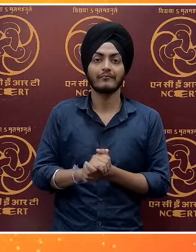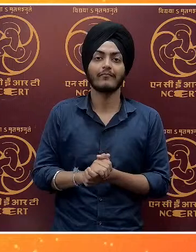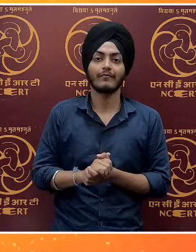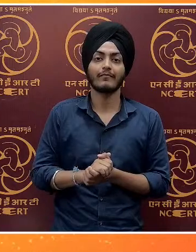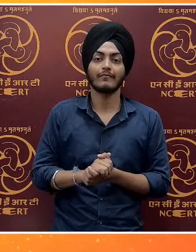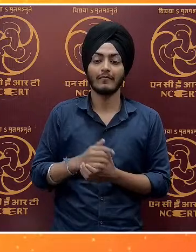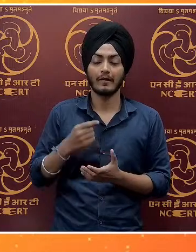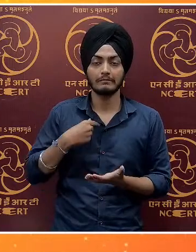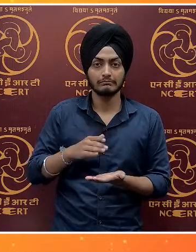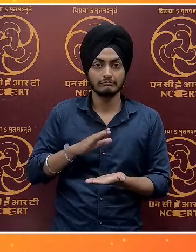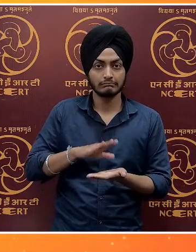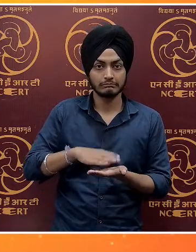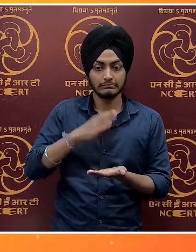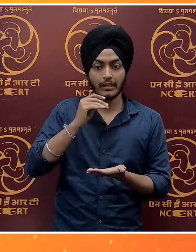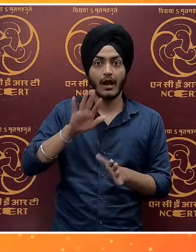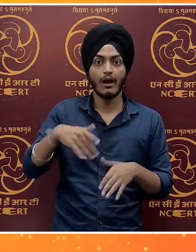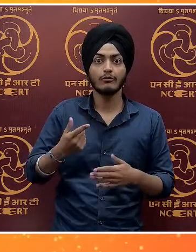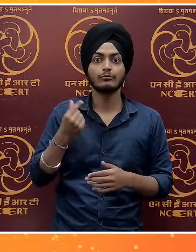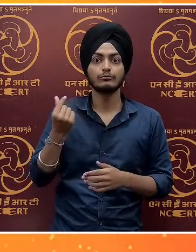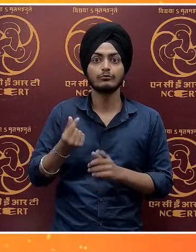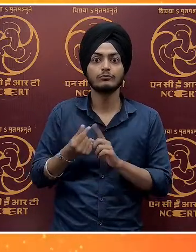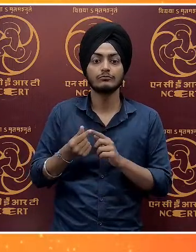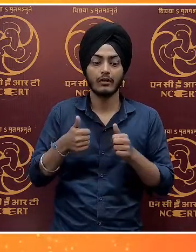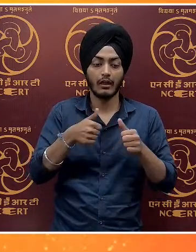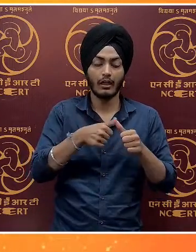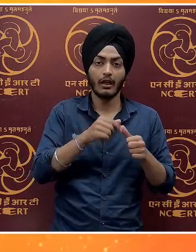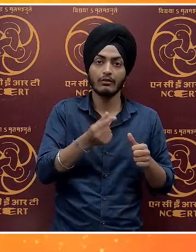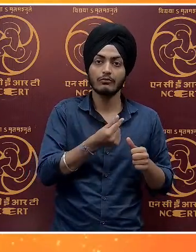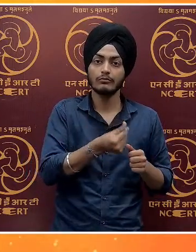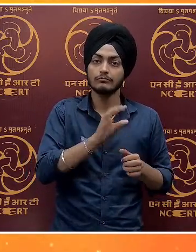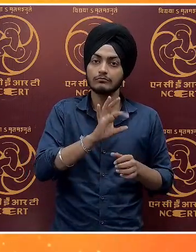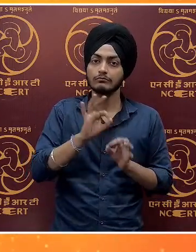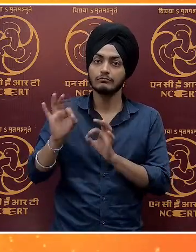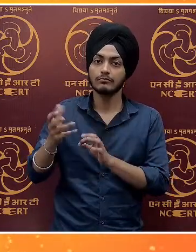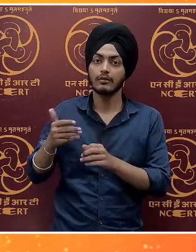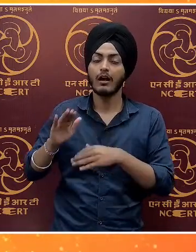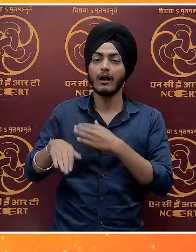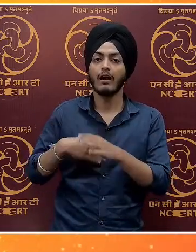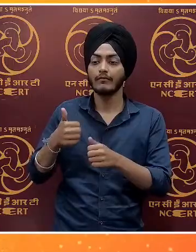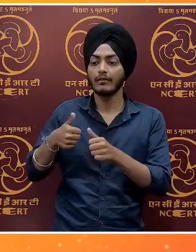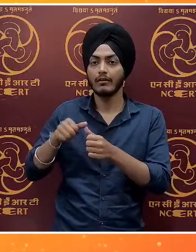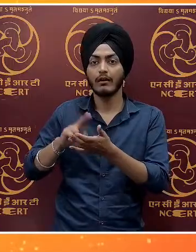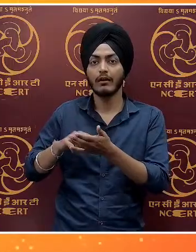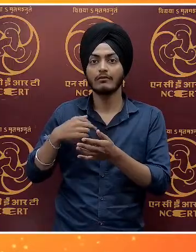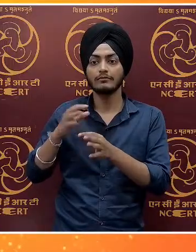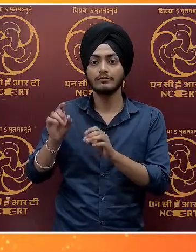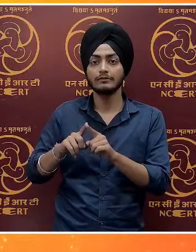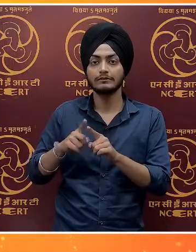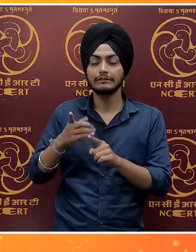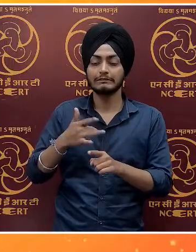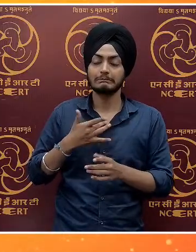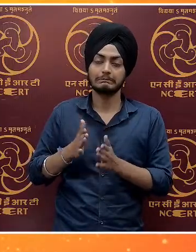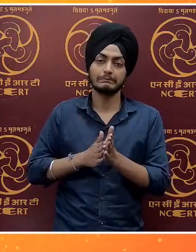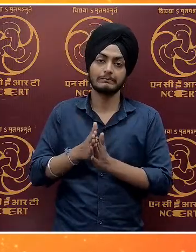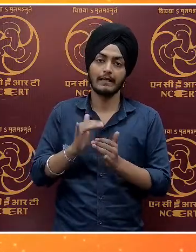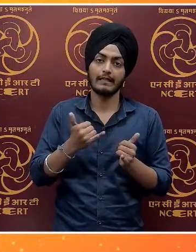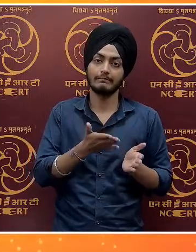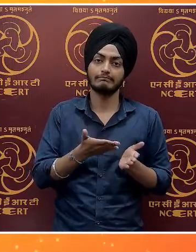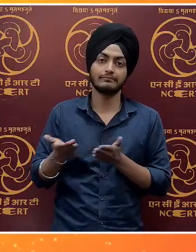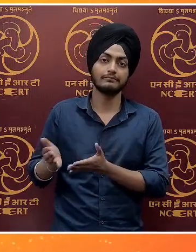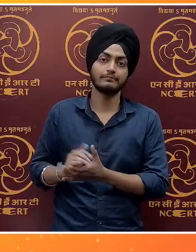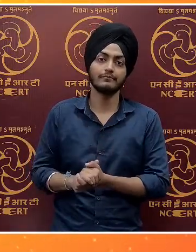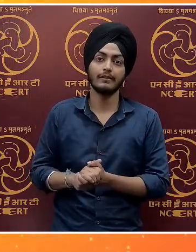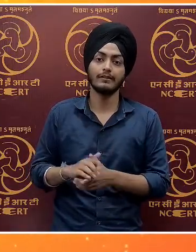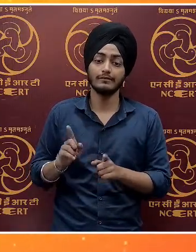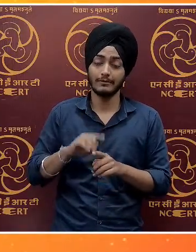I have learned how to use a and an. I'm sure you have learned it too. Otherwise, you can play this interesting game. Definitely. And we can make